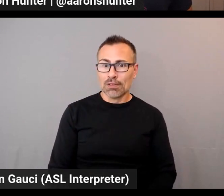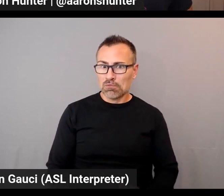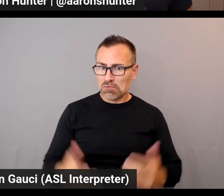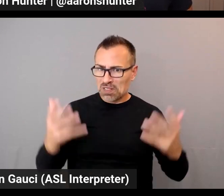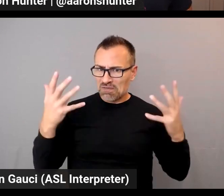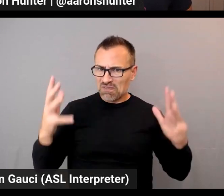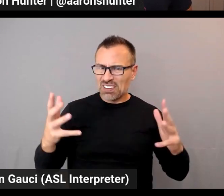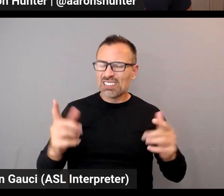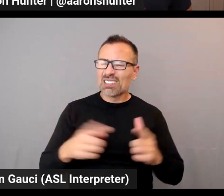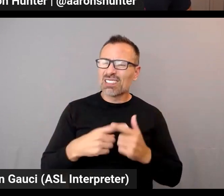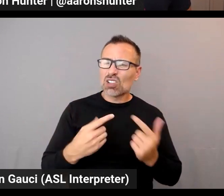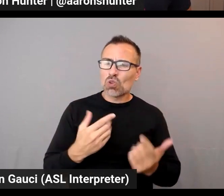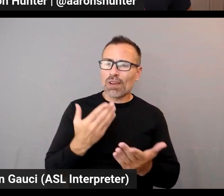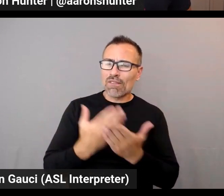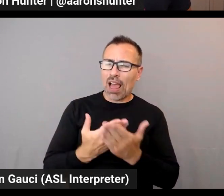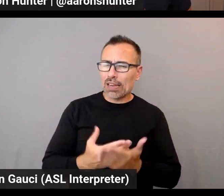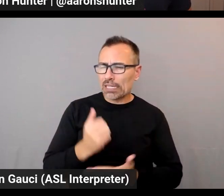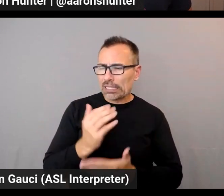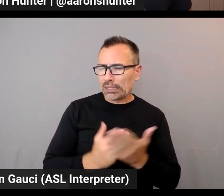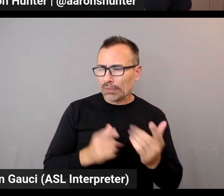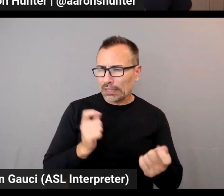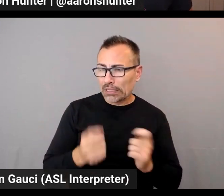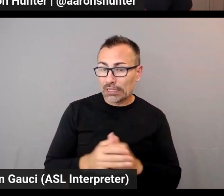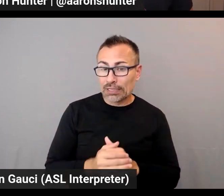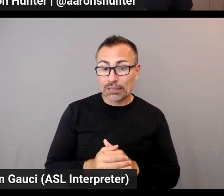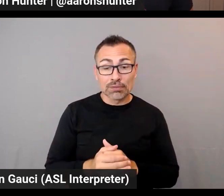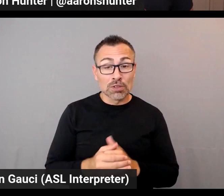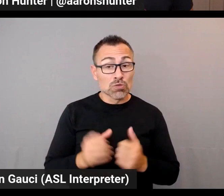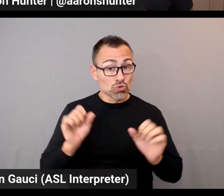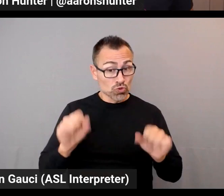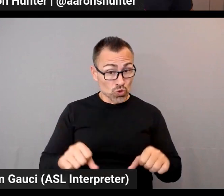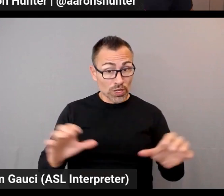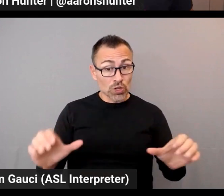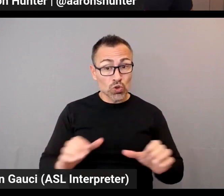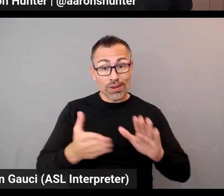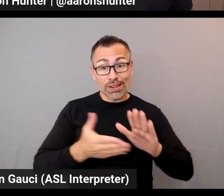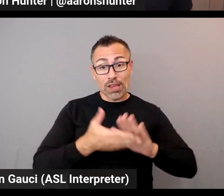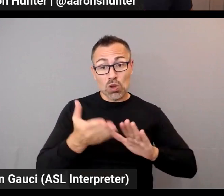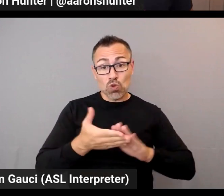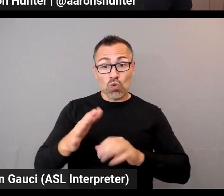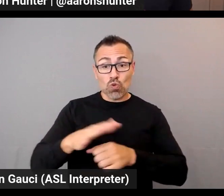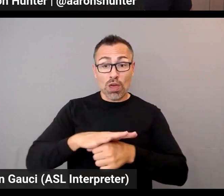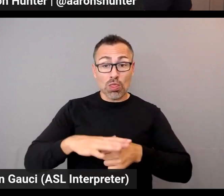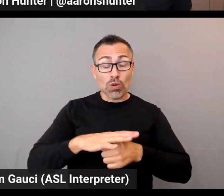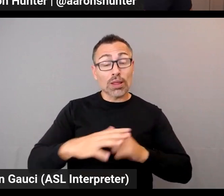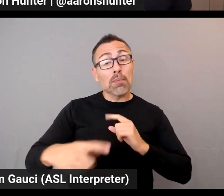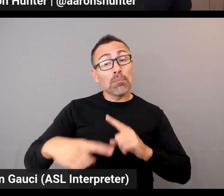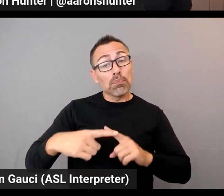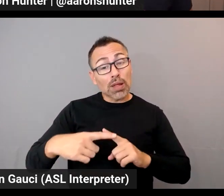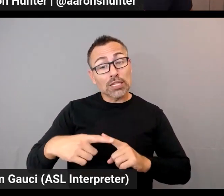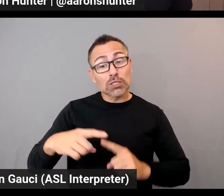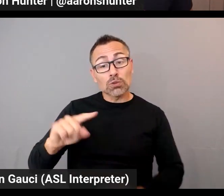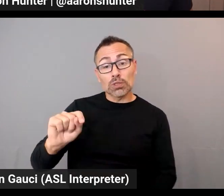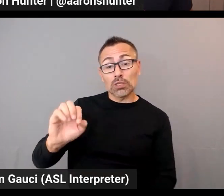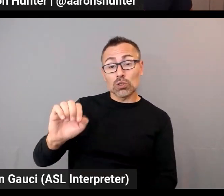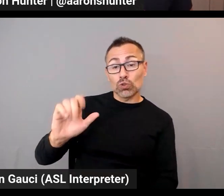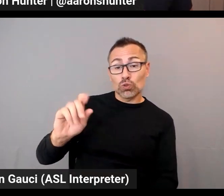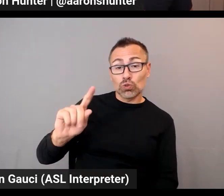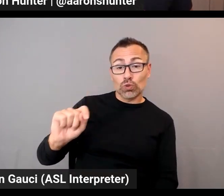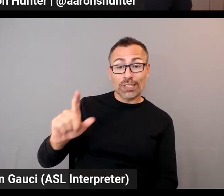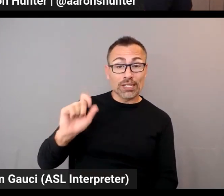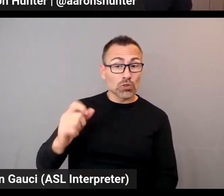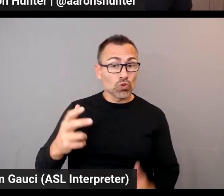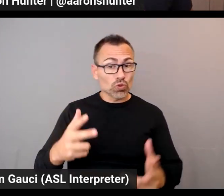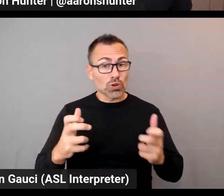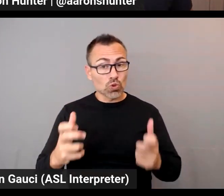validate some of the changes. You can do that and run locally, but you can also, with the toolkit, have the ability to quickly generate sort of